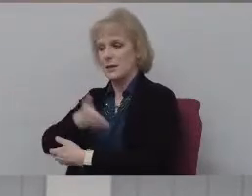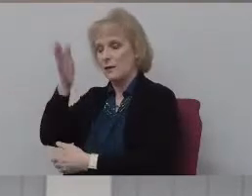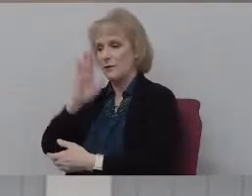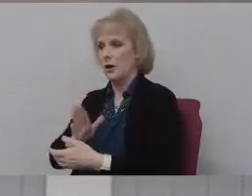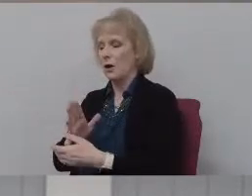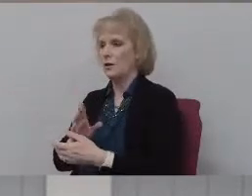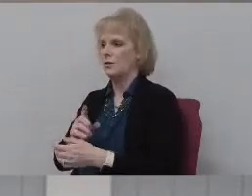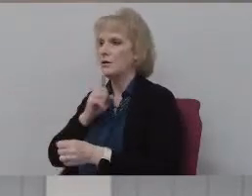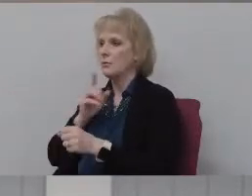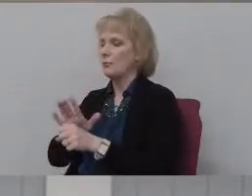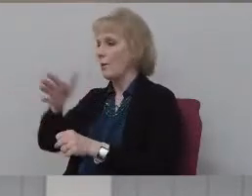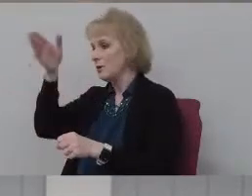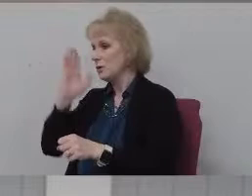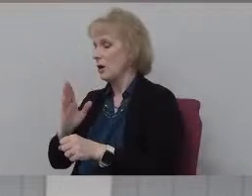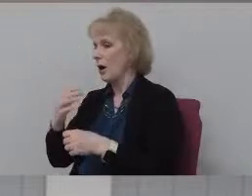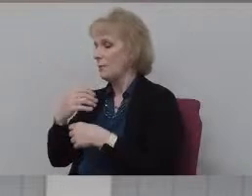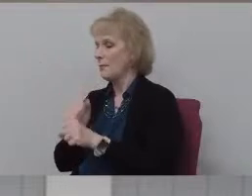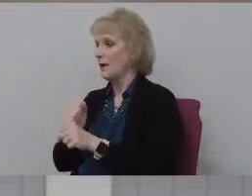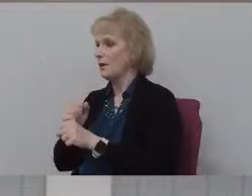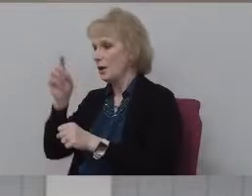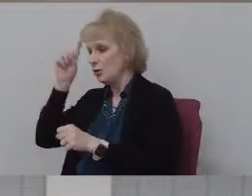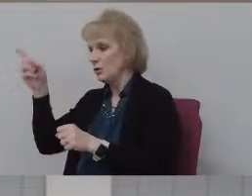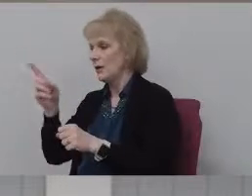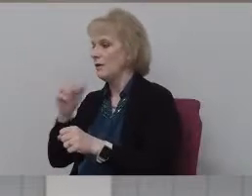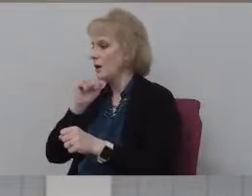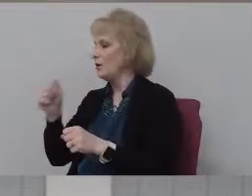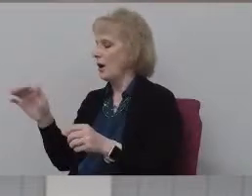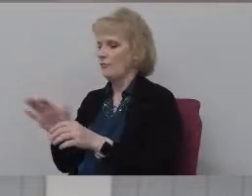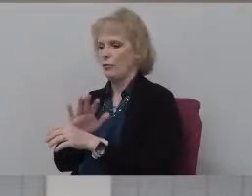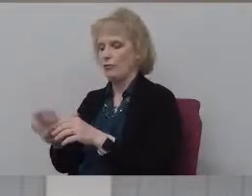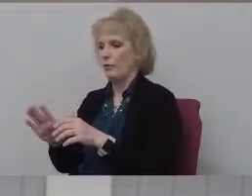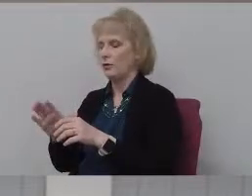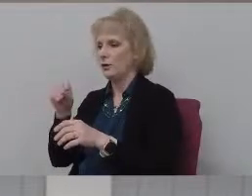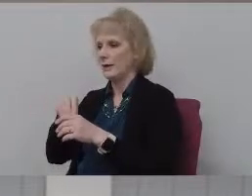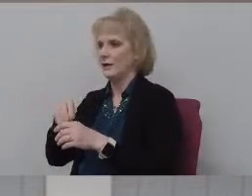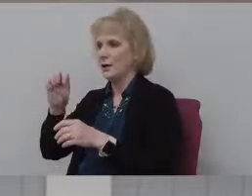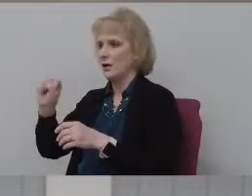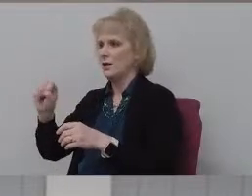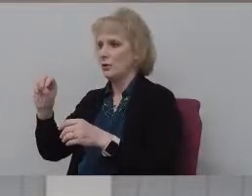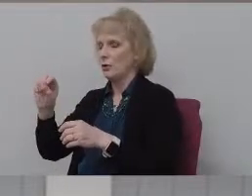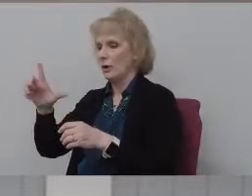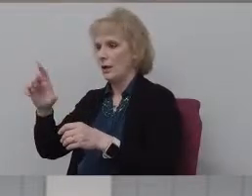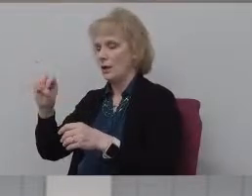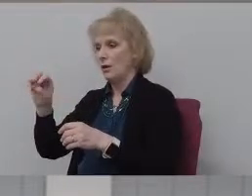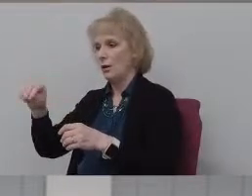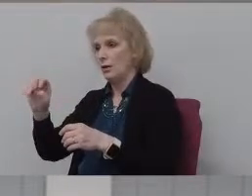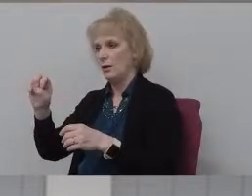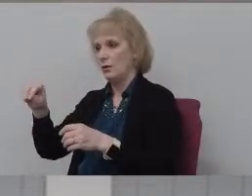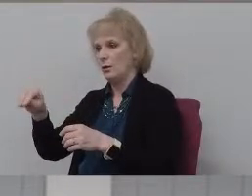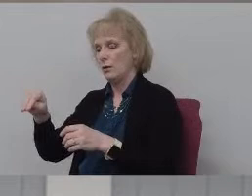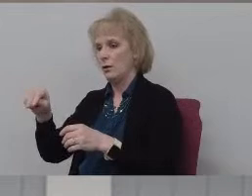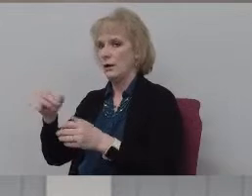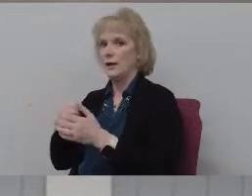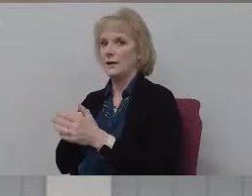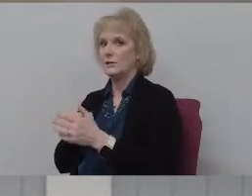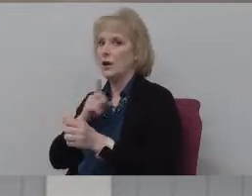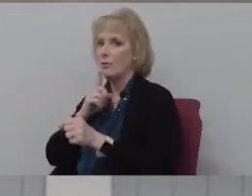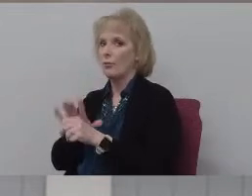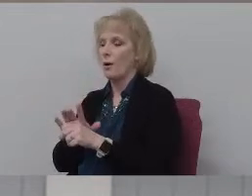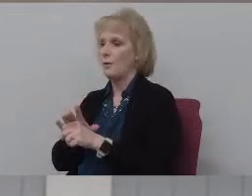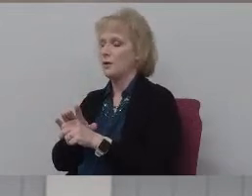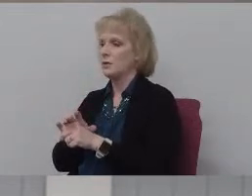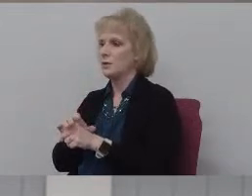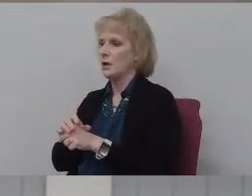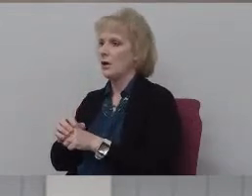The promise God made to David could not possibly have been fulfilled in Solomon. This is a promise of the Lord Jesus Christ. And let us remember that